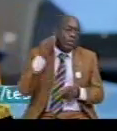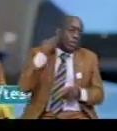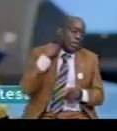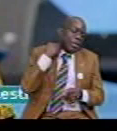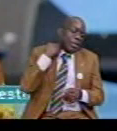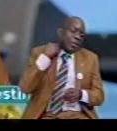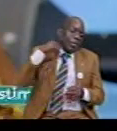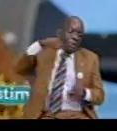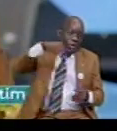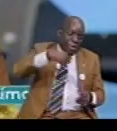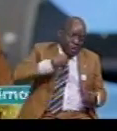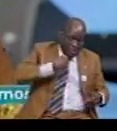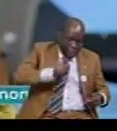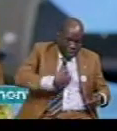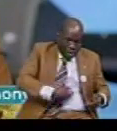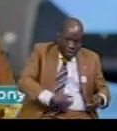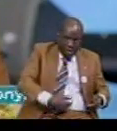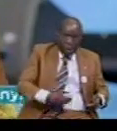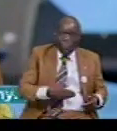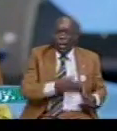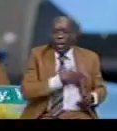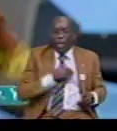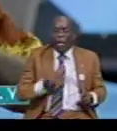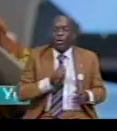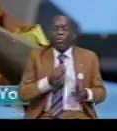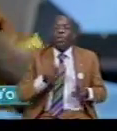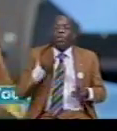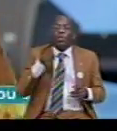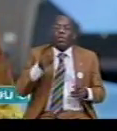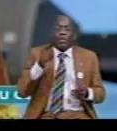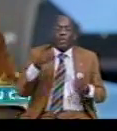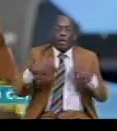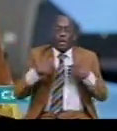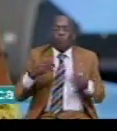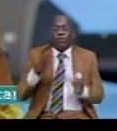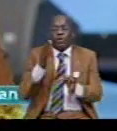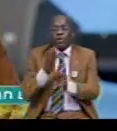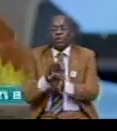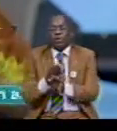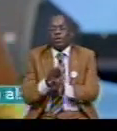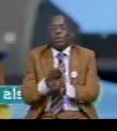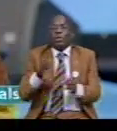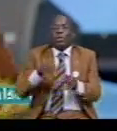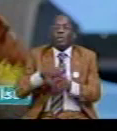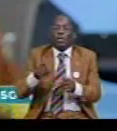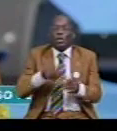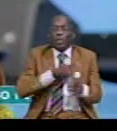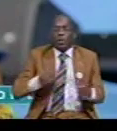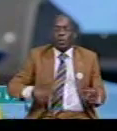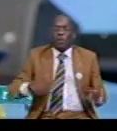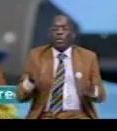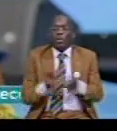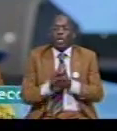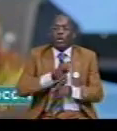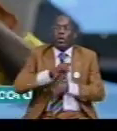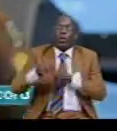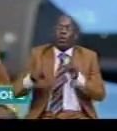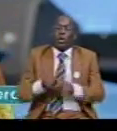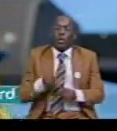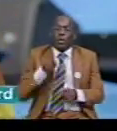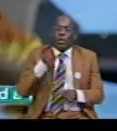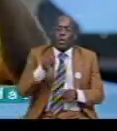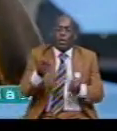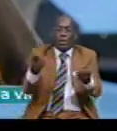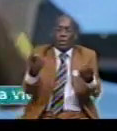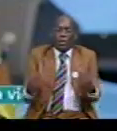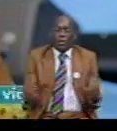So mo wa ni gbagbo igba ti mo gbo nipa program mo ni gbagbo ninu Olorun pe ti ma ti debi bayi mo ma gba